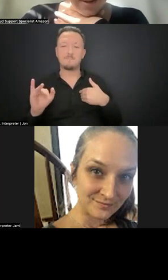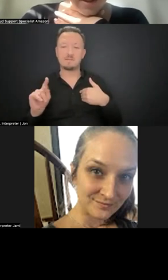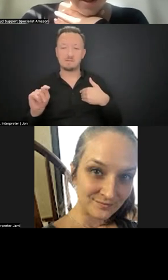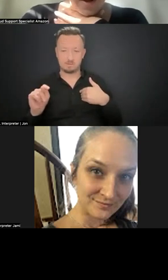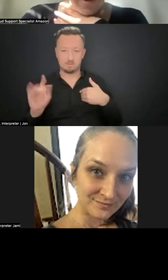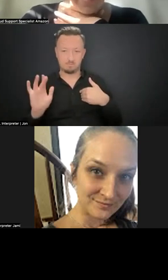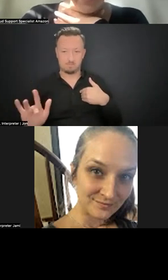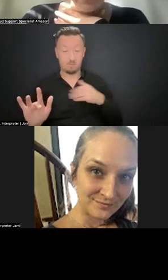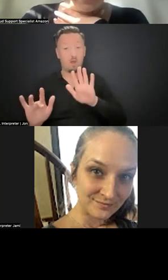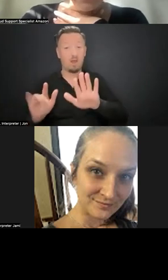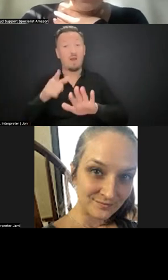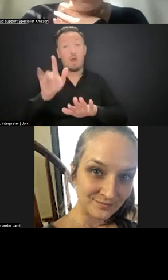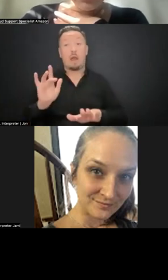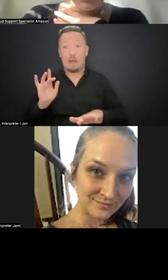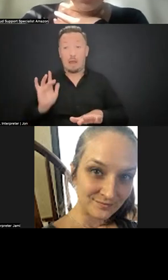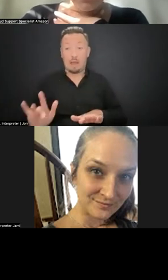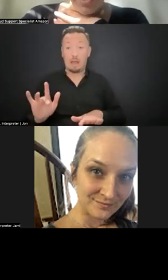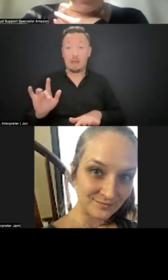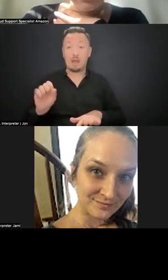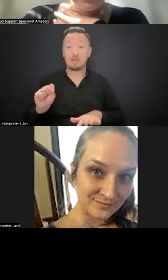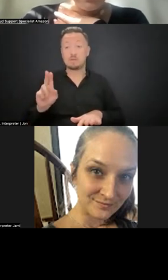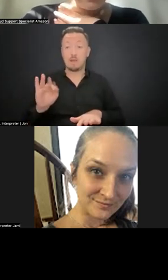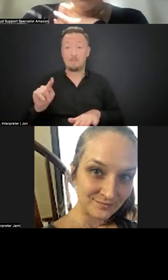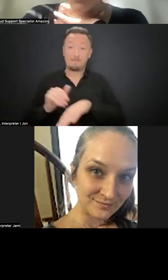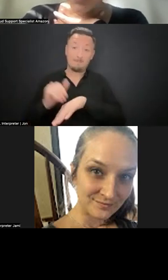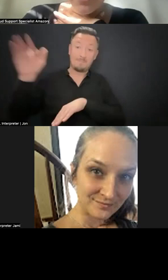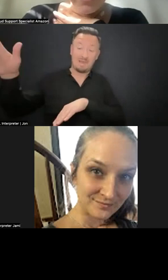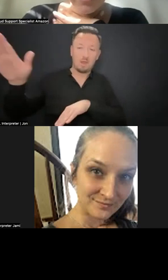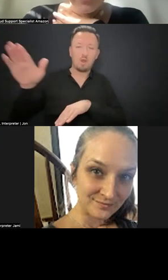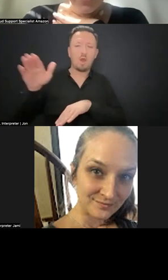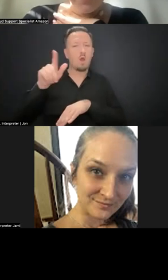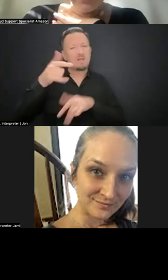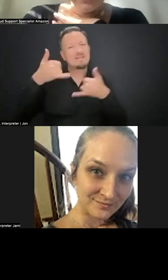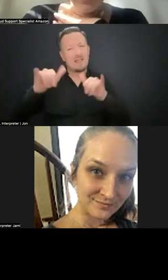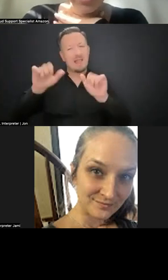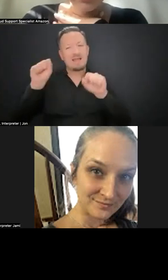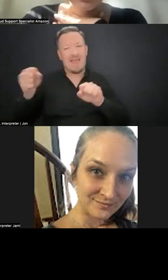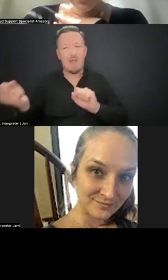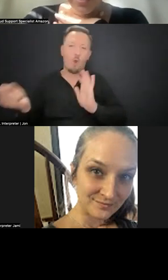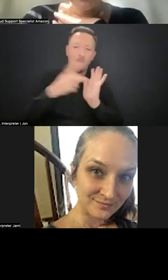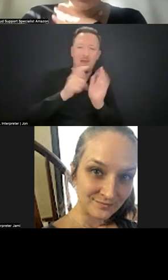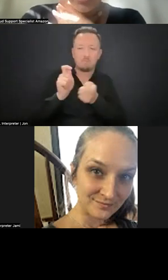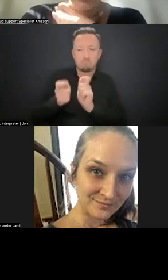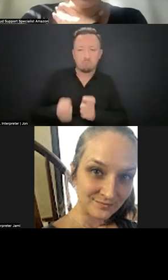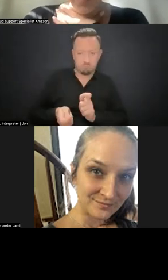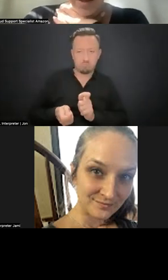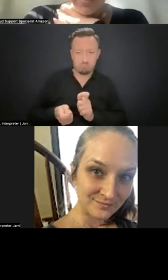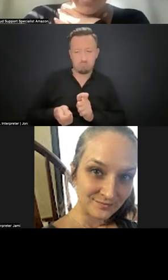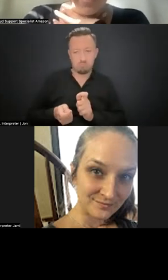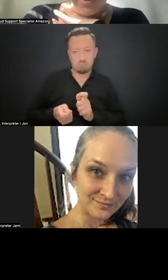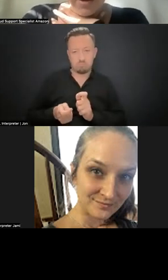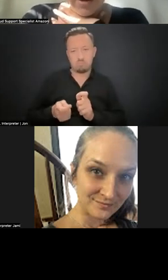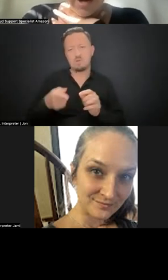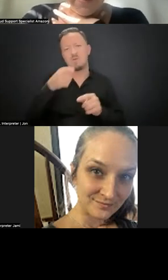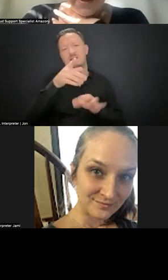answer. Okay. But I think it's just a good practice, given what you've learned thus far about these questions, to kind of just jot down what you